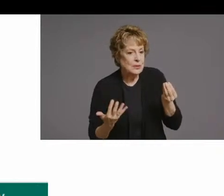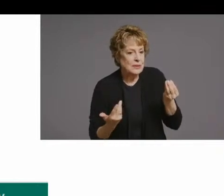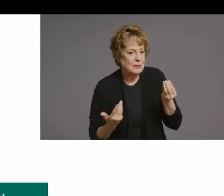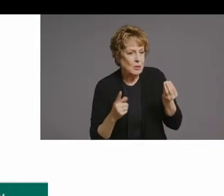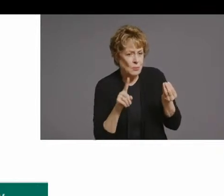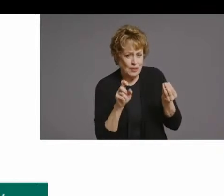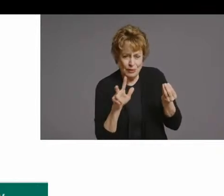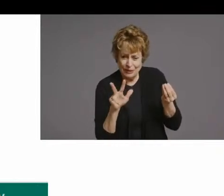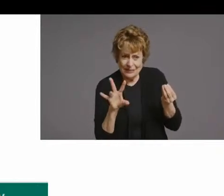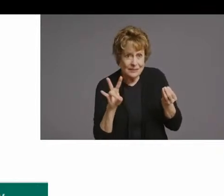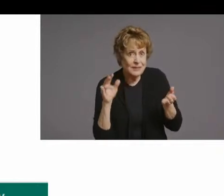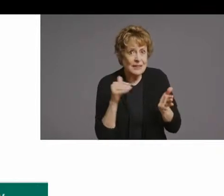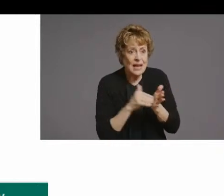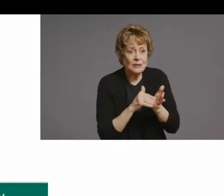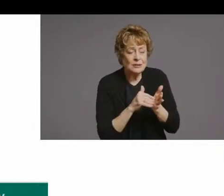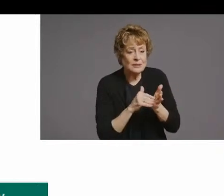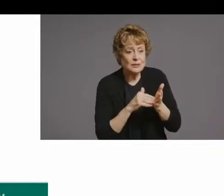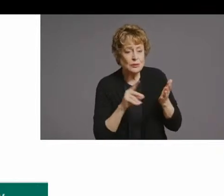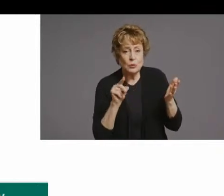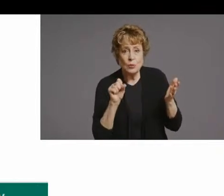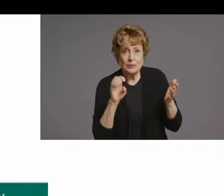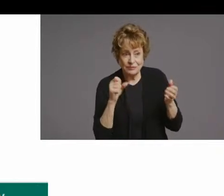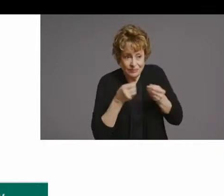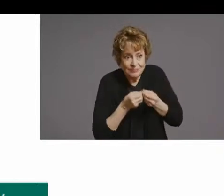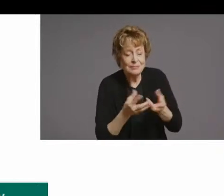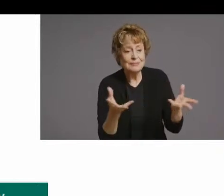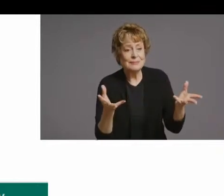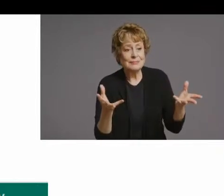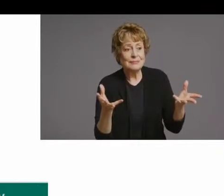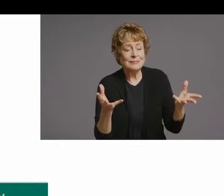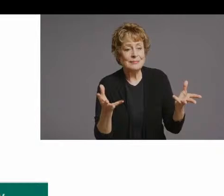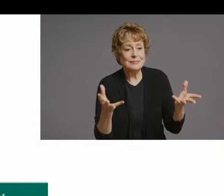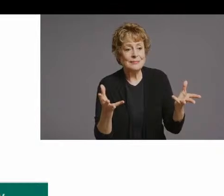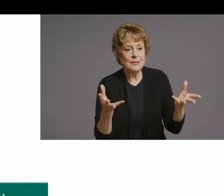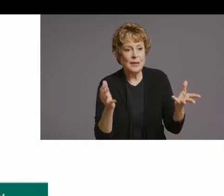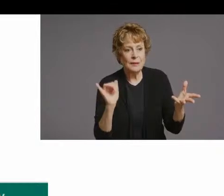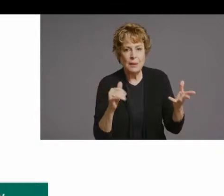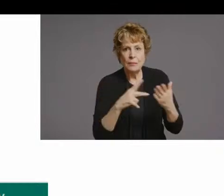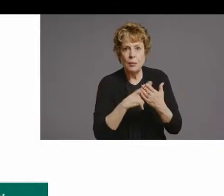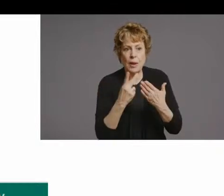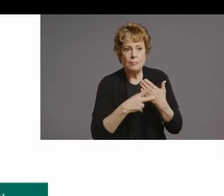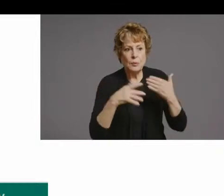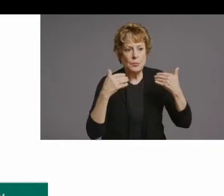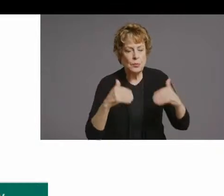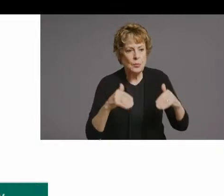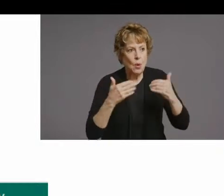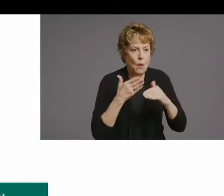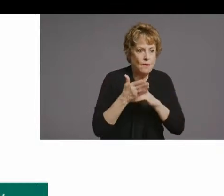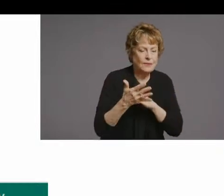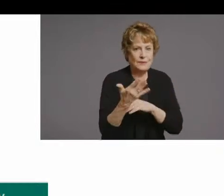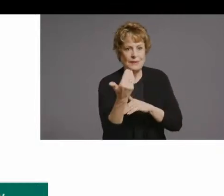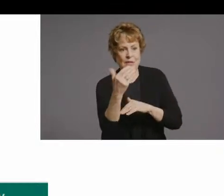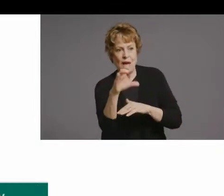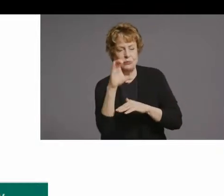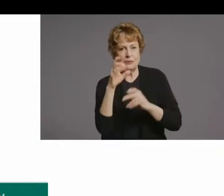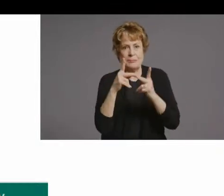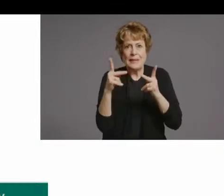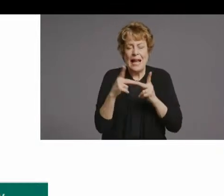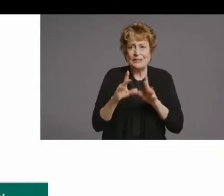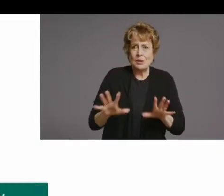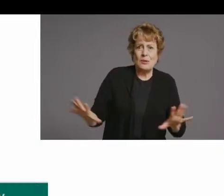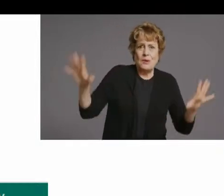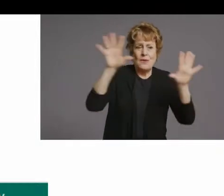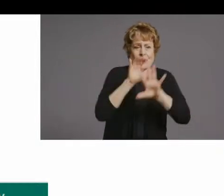137,000 doses of Moderna have been administered in this program to over 1,500 facilities. We really want to thank our